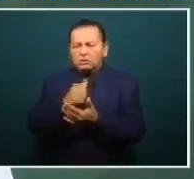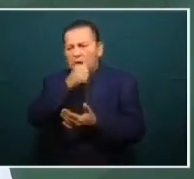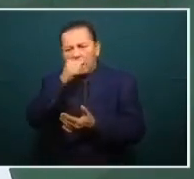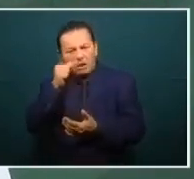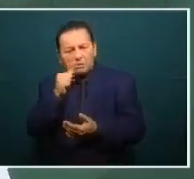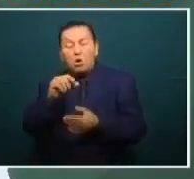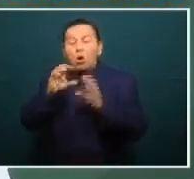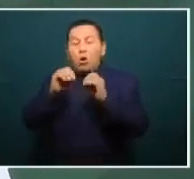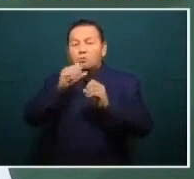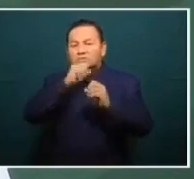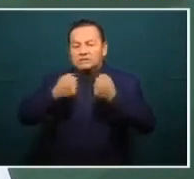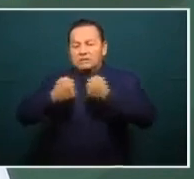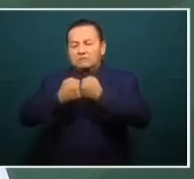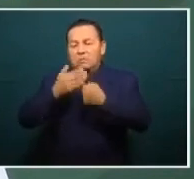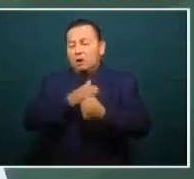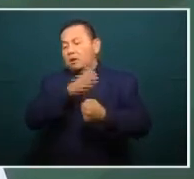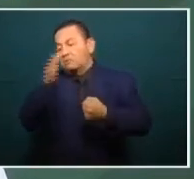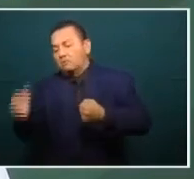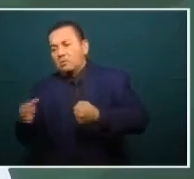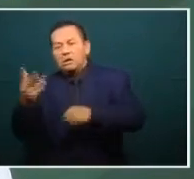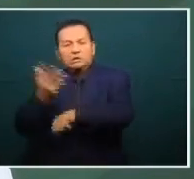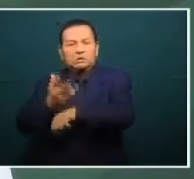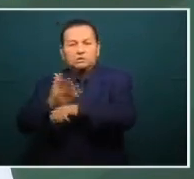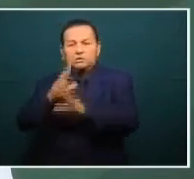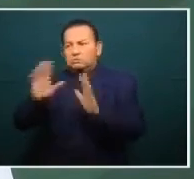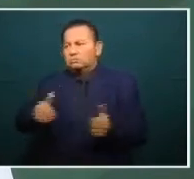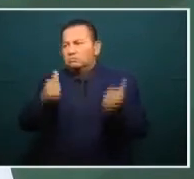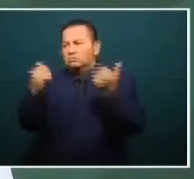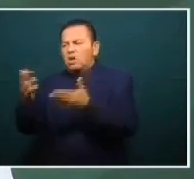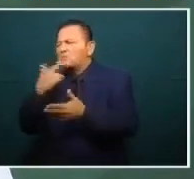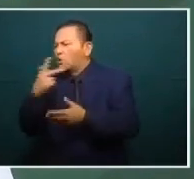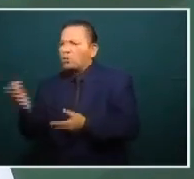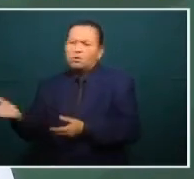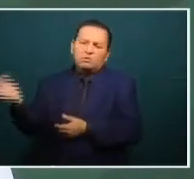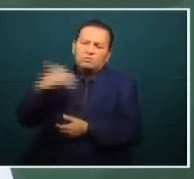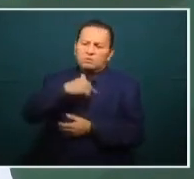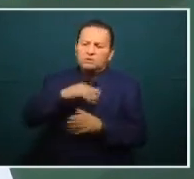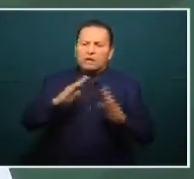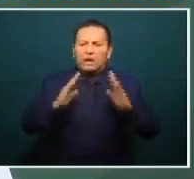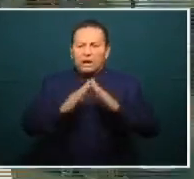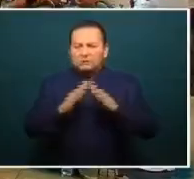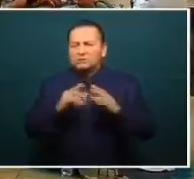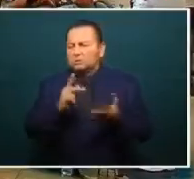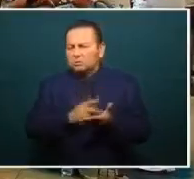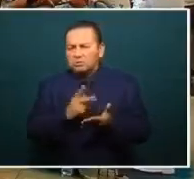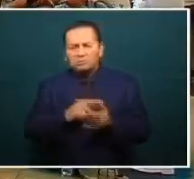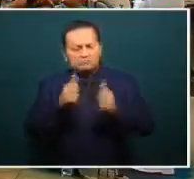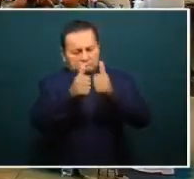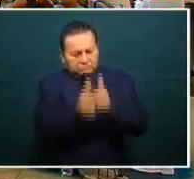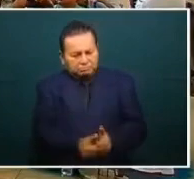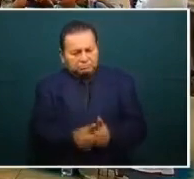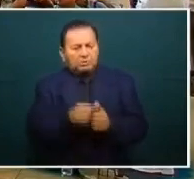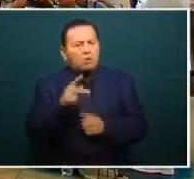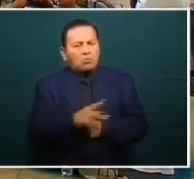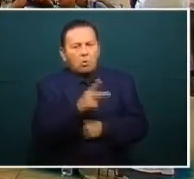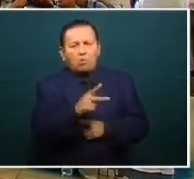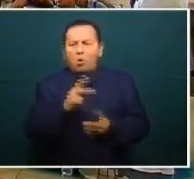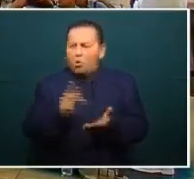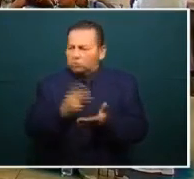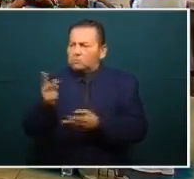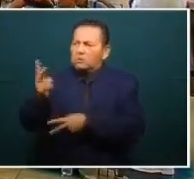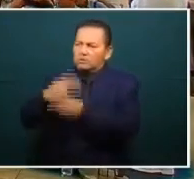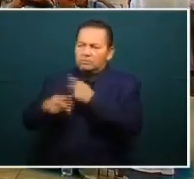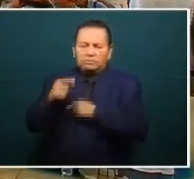many of them, thousands, and many are in the U.S., or outside of the States.